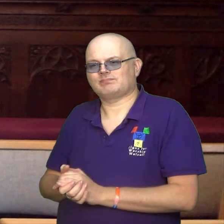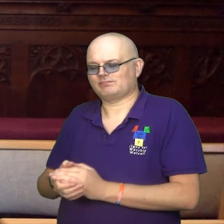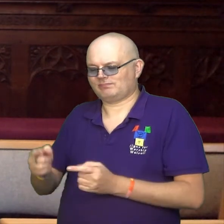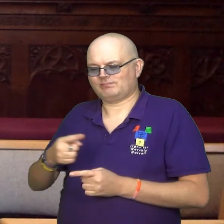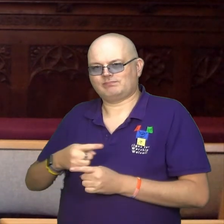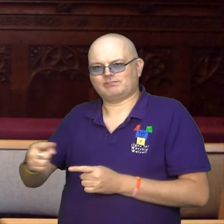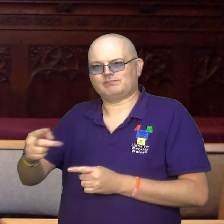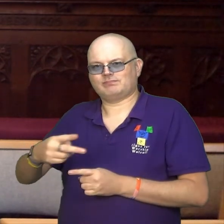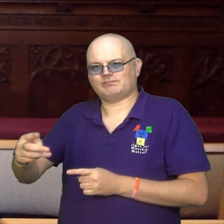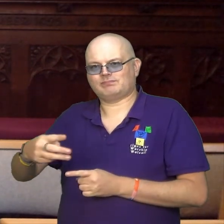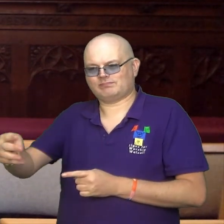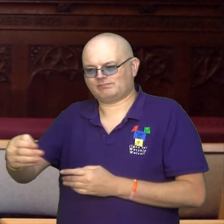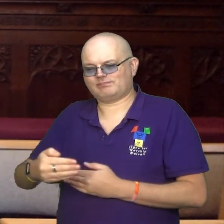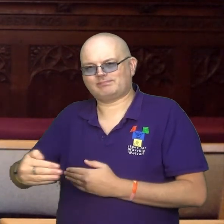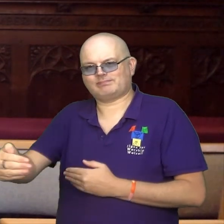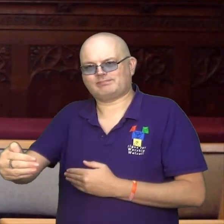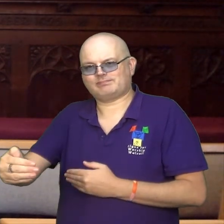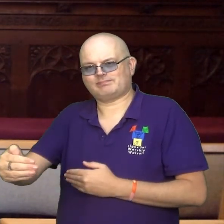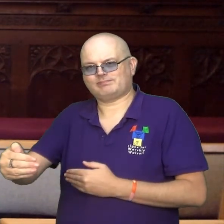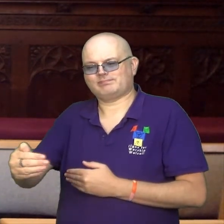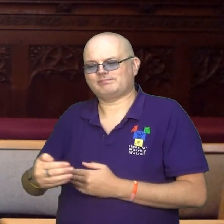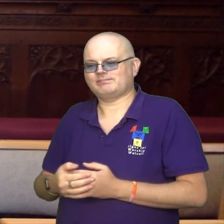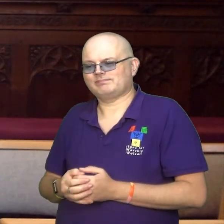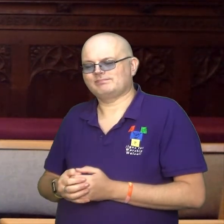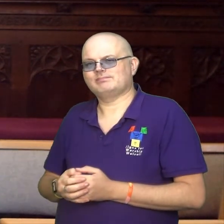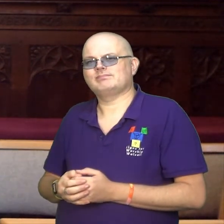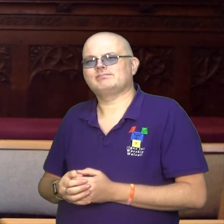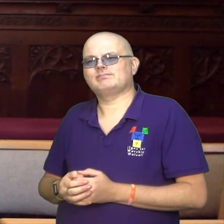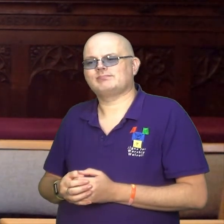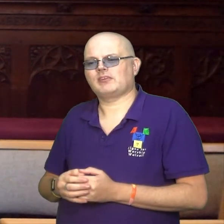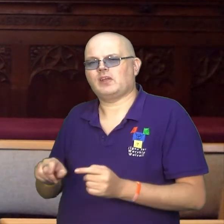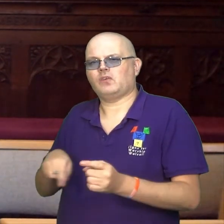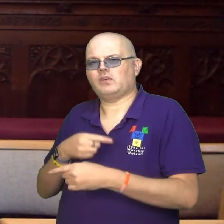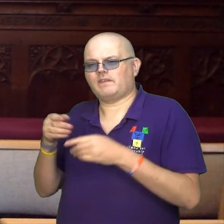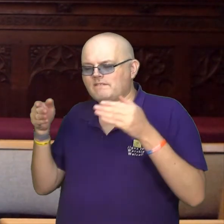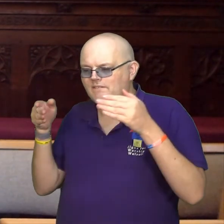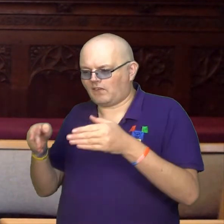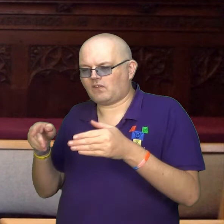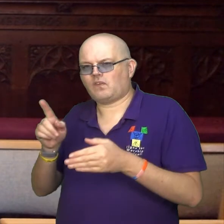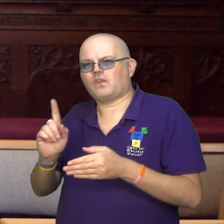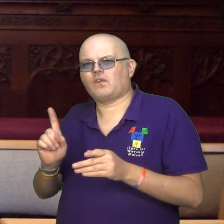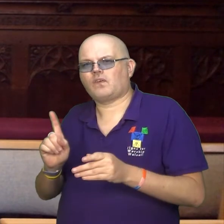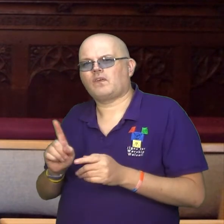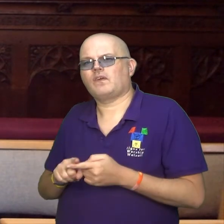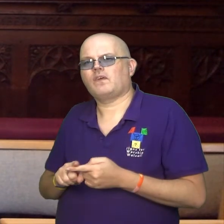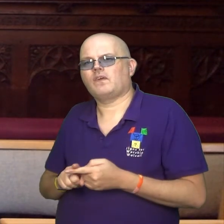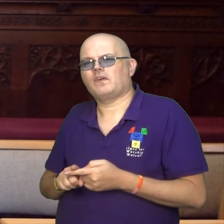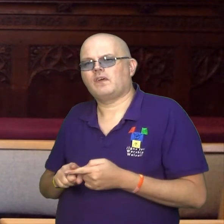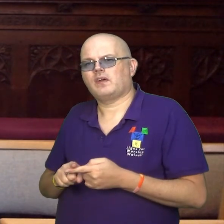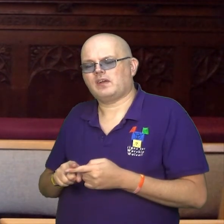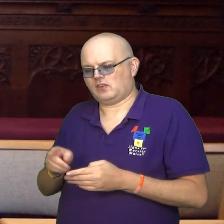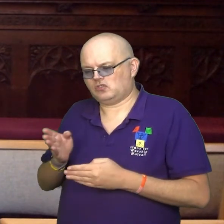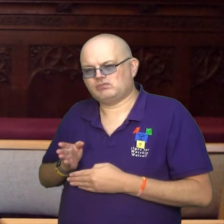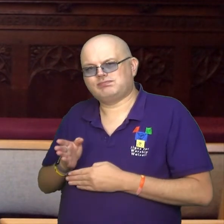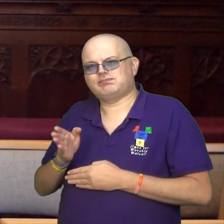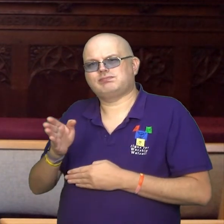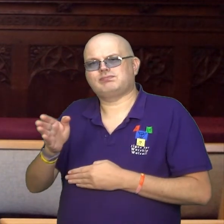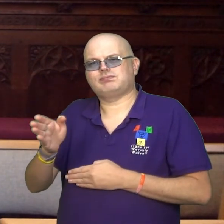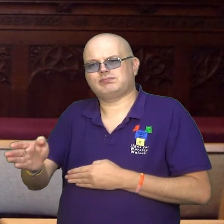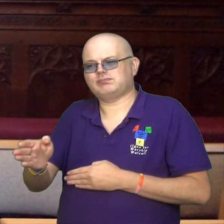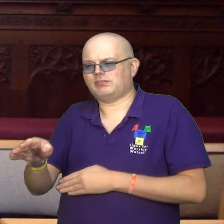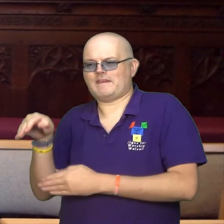In the coming weeks, as we continue this series, we will be looking more at this